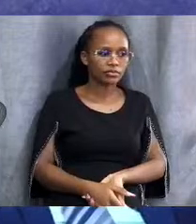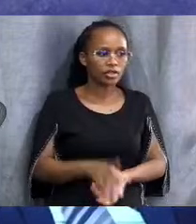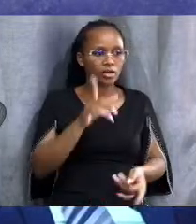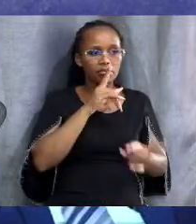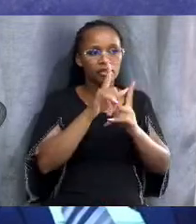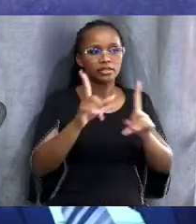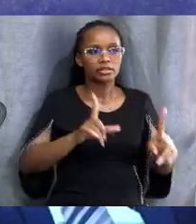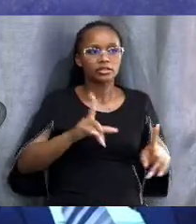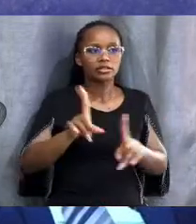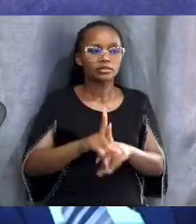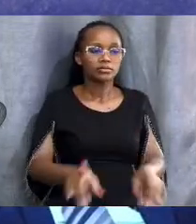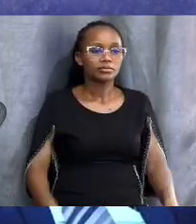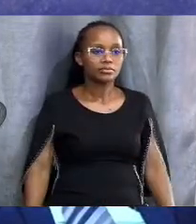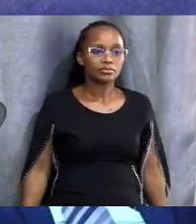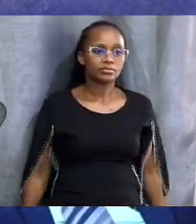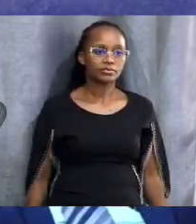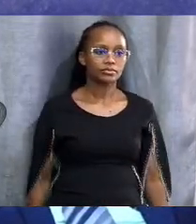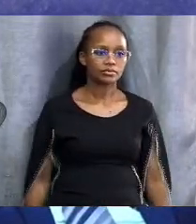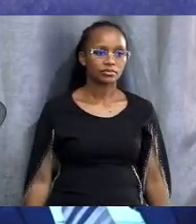Beloved,